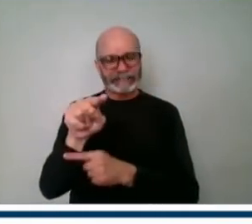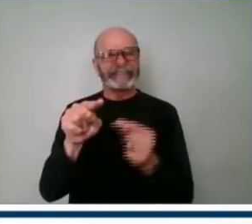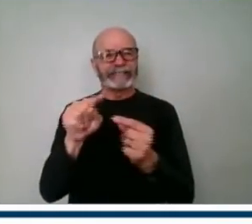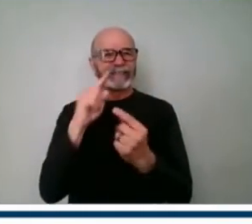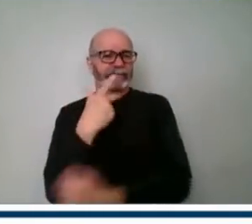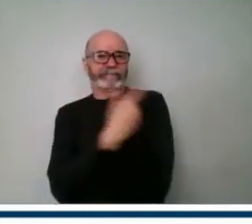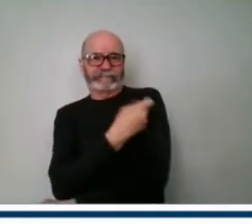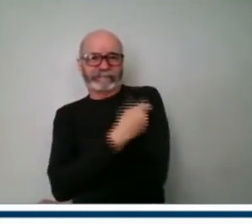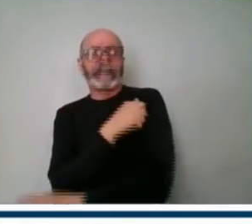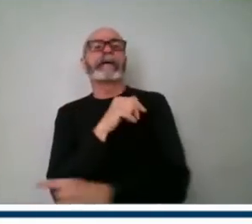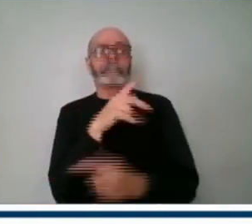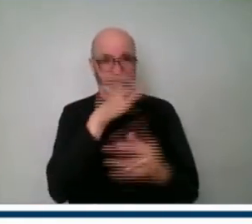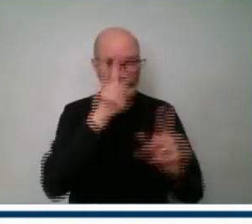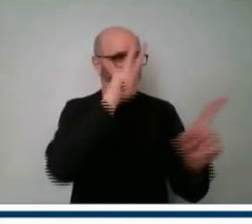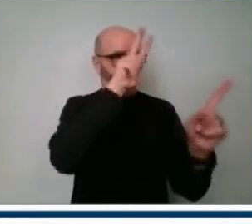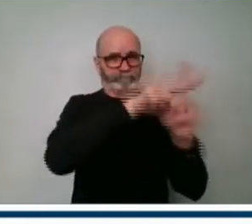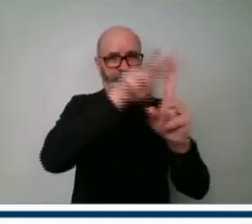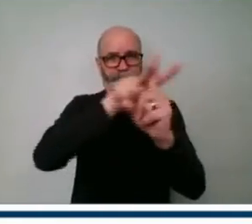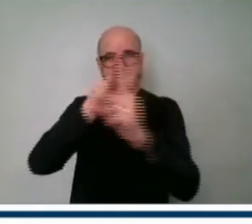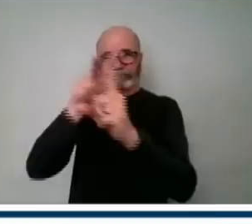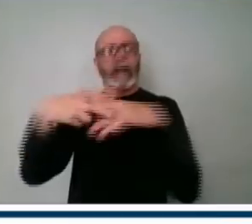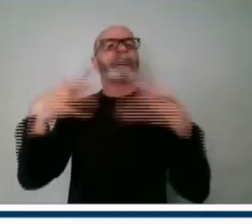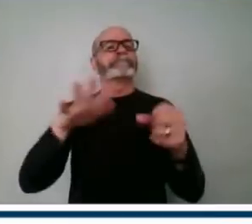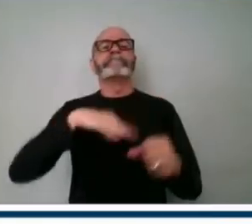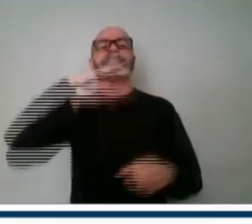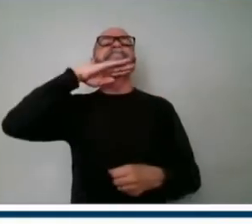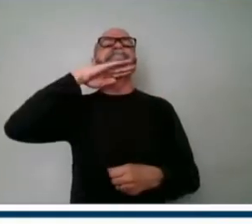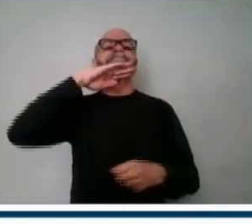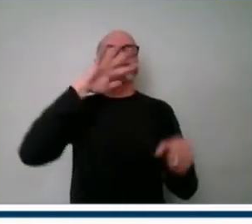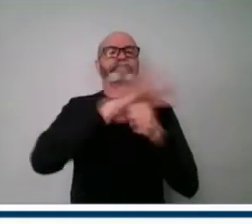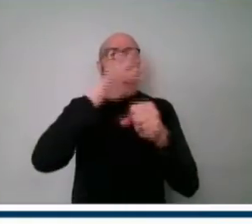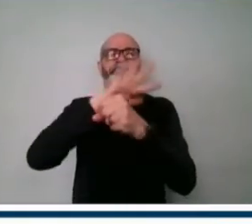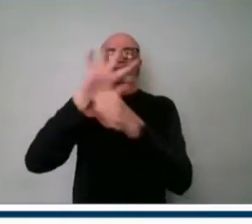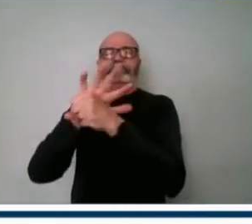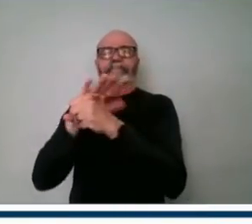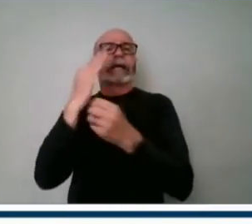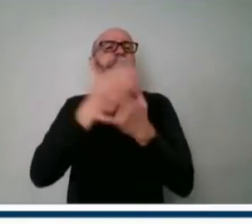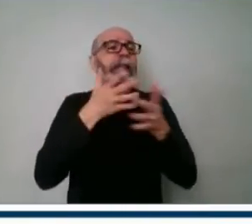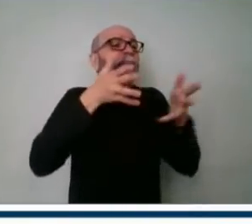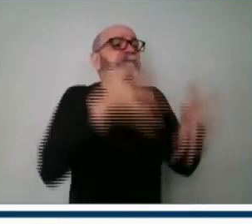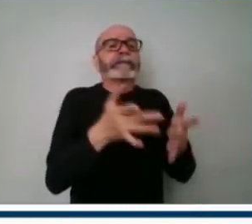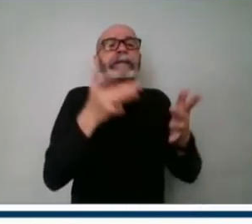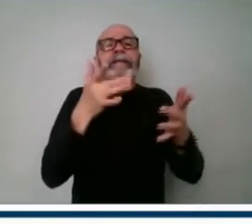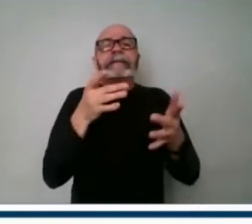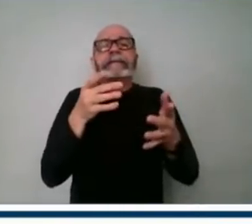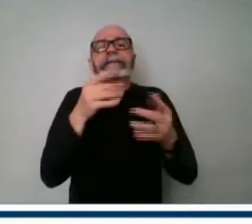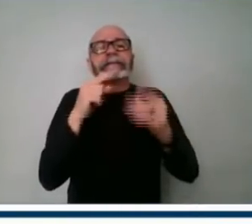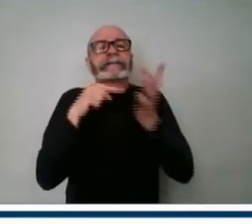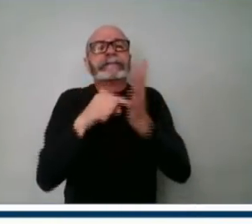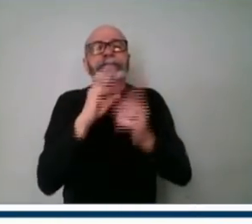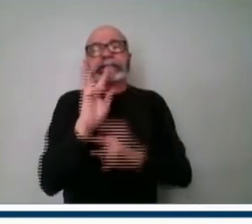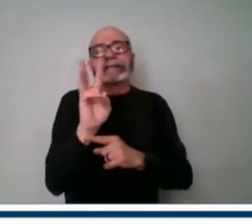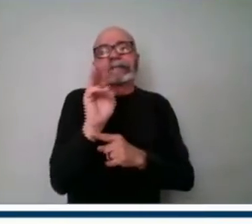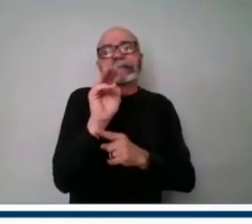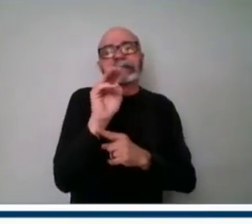thousand appointments in the rural locations. So if you're between 60 and 64, you can book your appointment